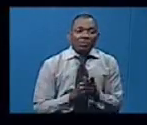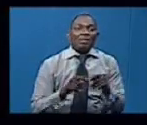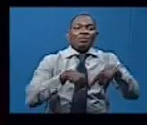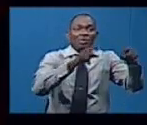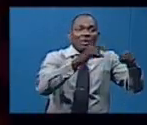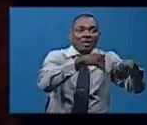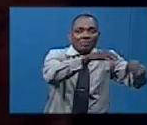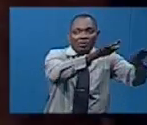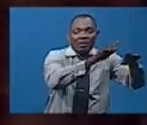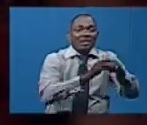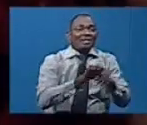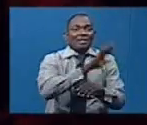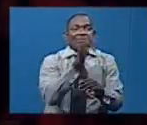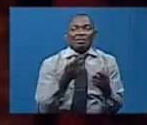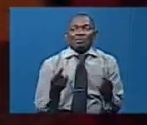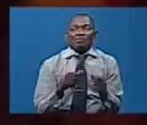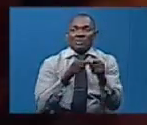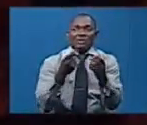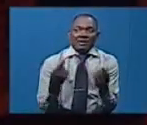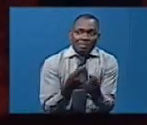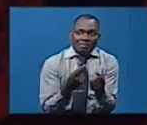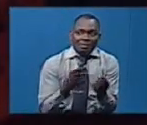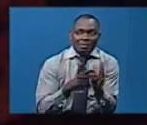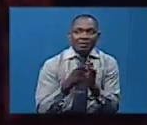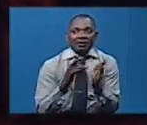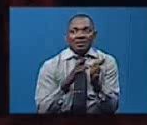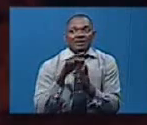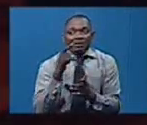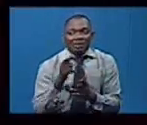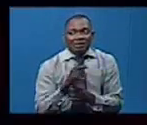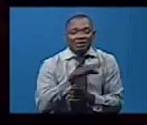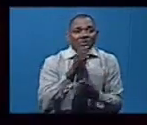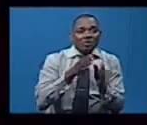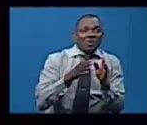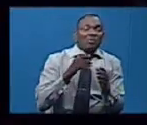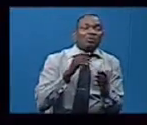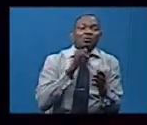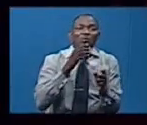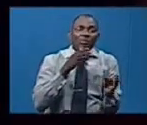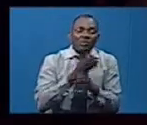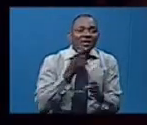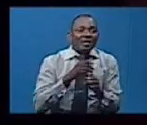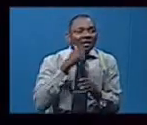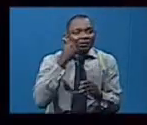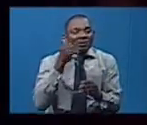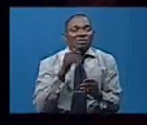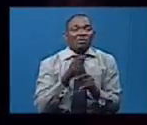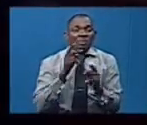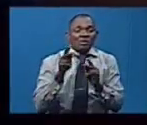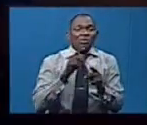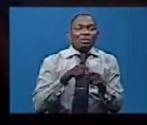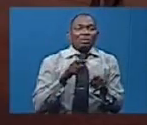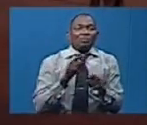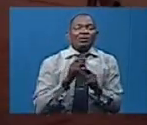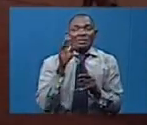"Go now and sin no more. And do not compel your girls to prostitution if they desire